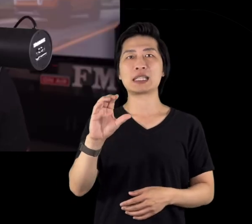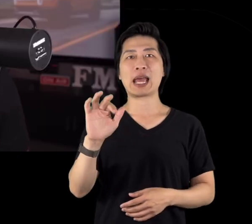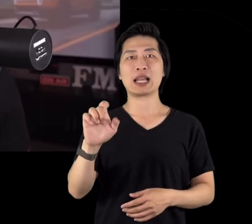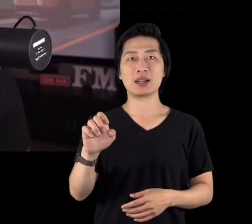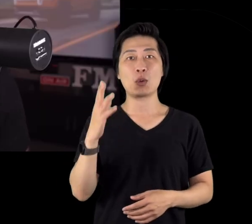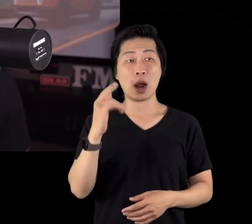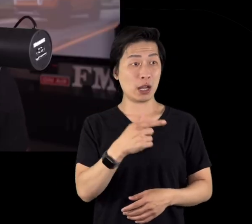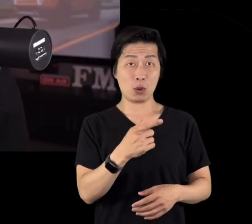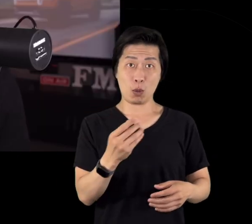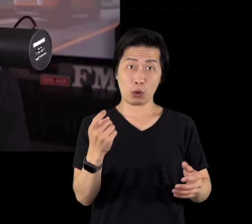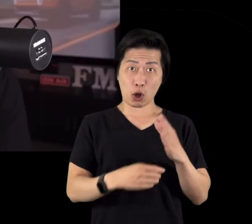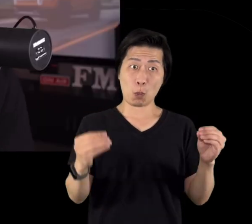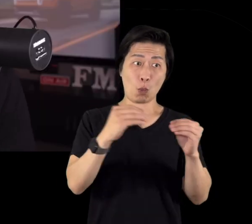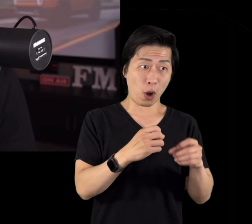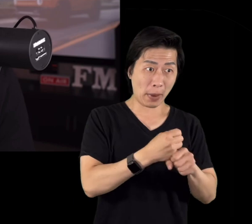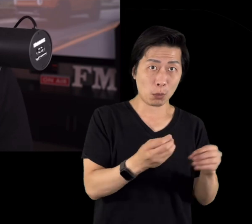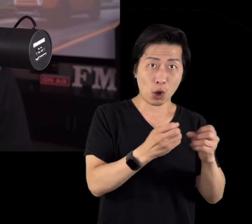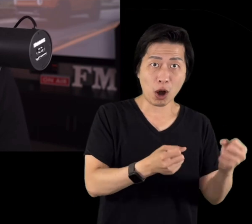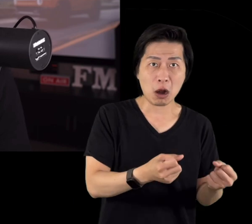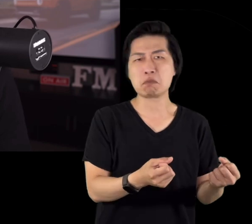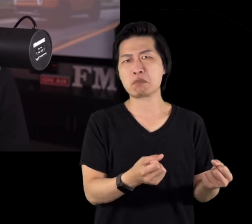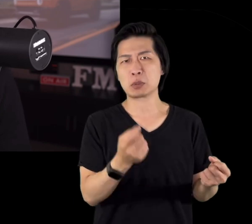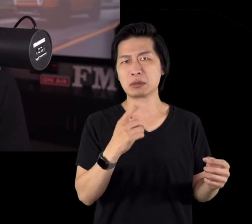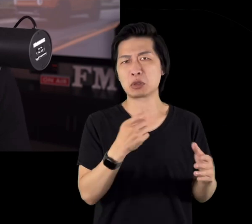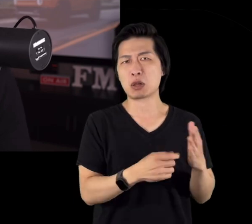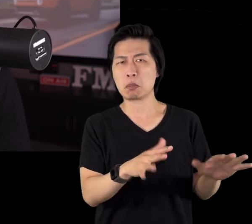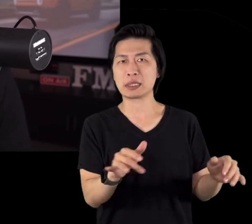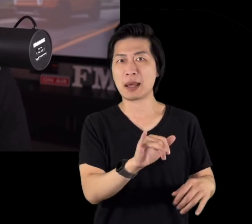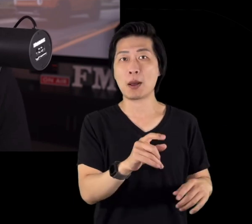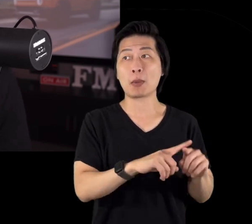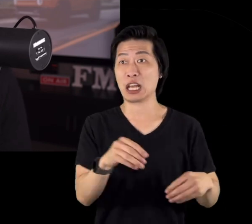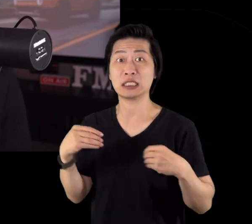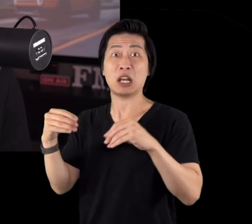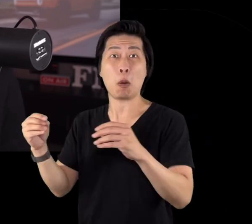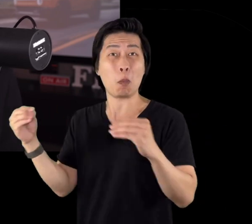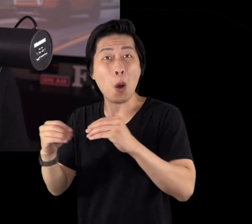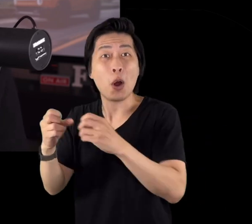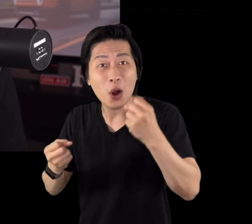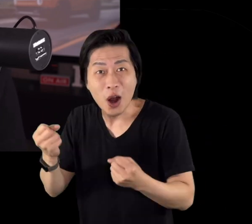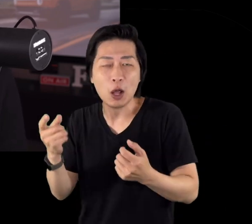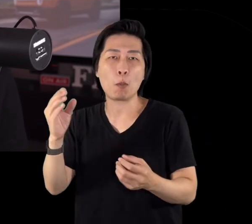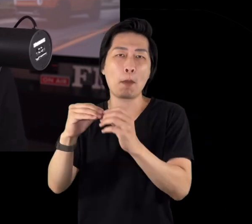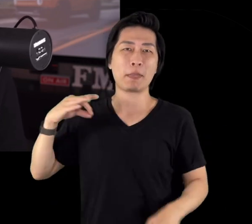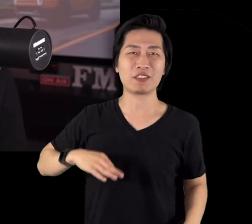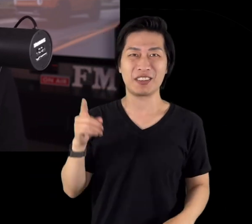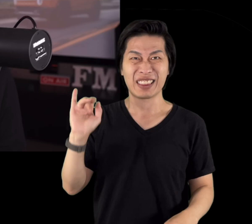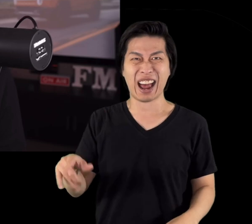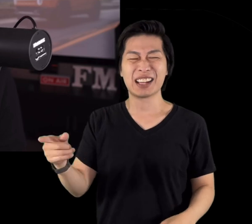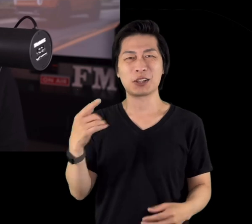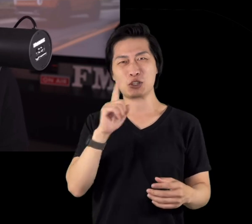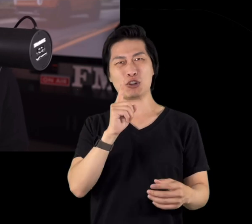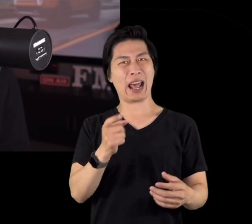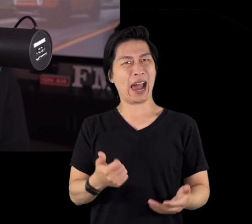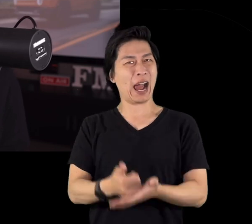won't cost them that much more to push more cars to the same footprint, and so they'll get the benefit for every additional car they basically push through and